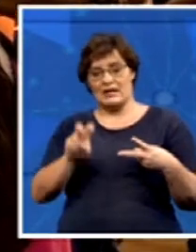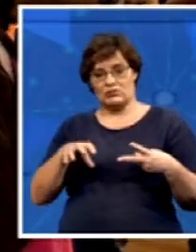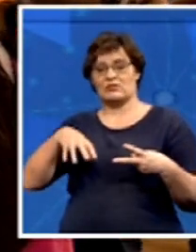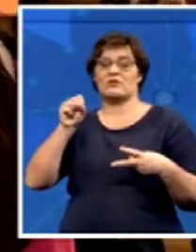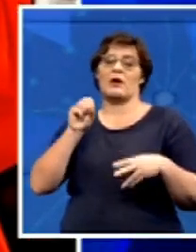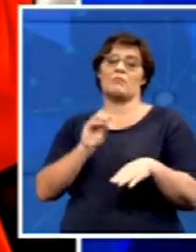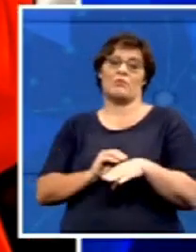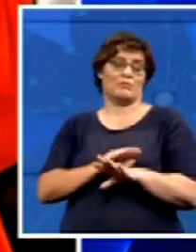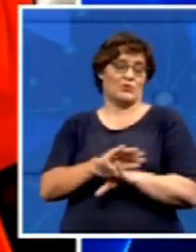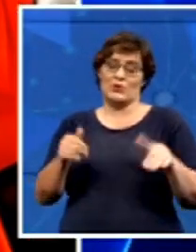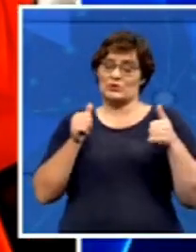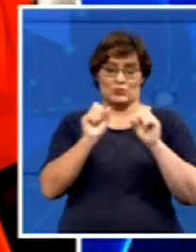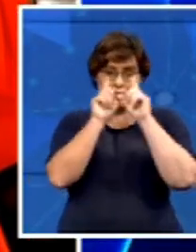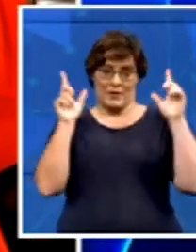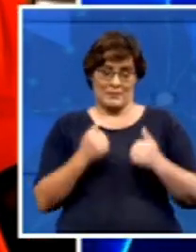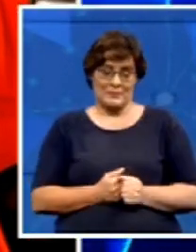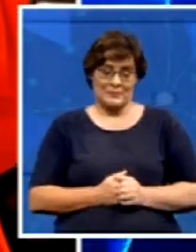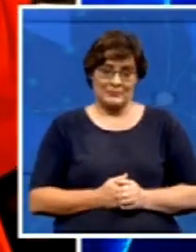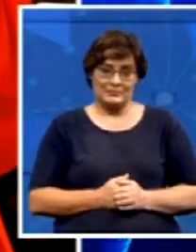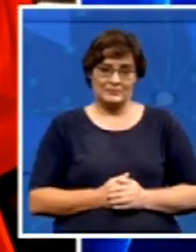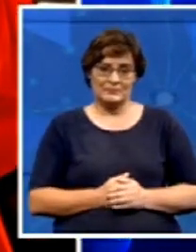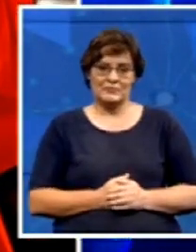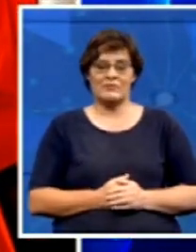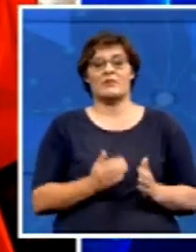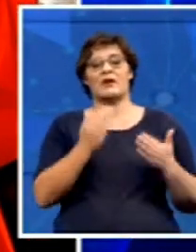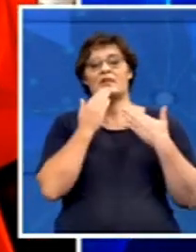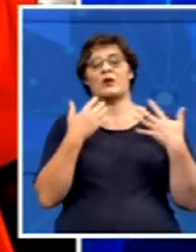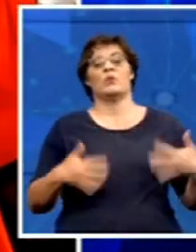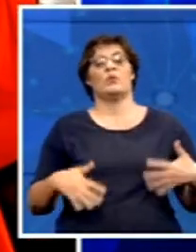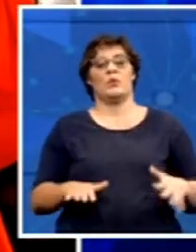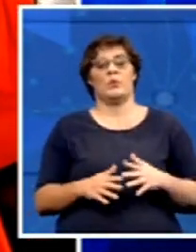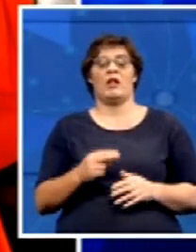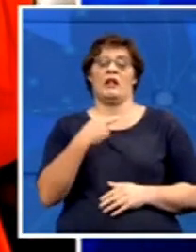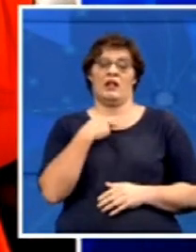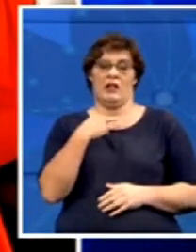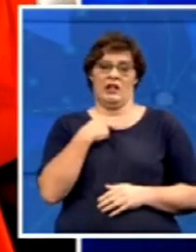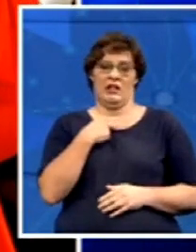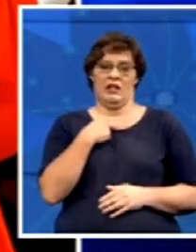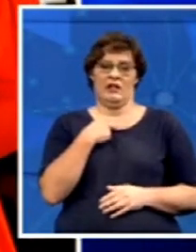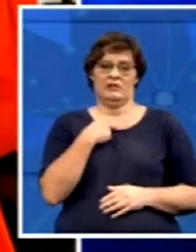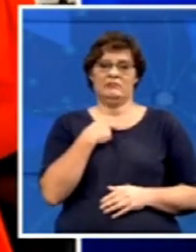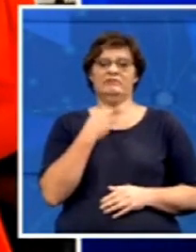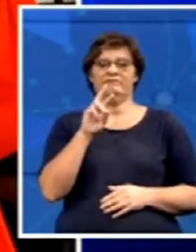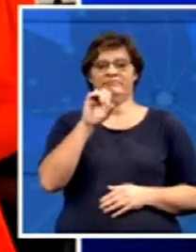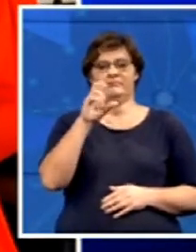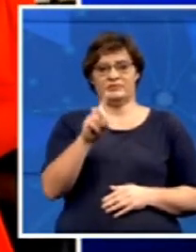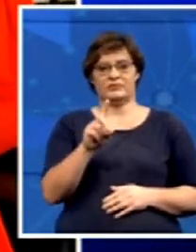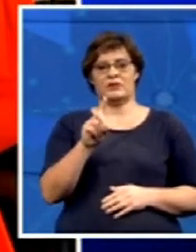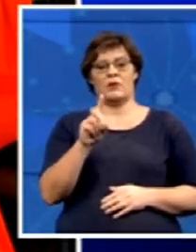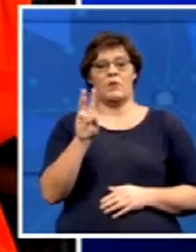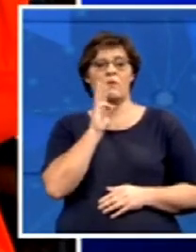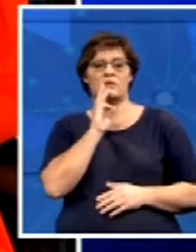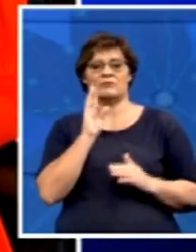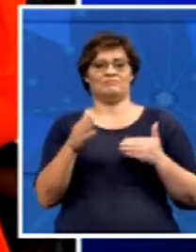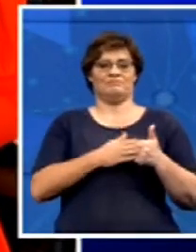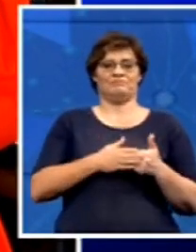morning. Thank you so much, Chriselda. Quite unfortunate that Rand Water should close communication at this moment, considering how